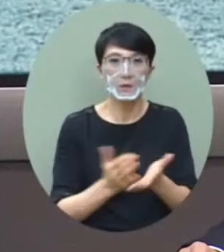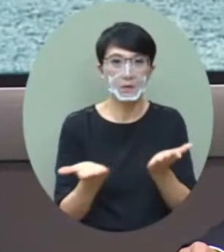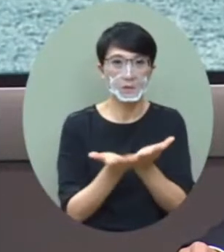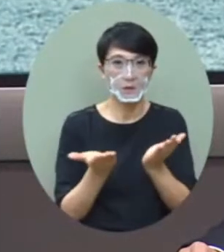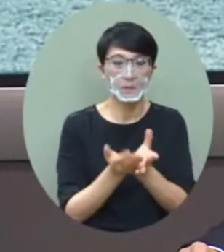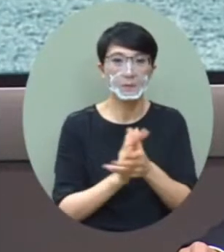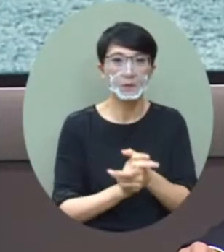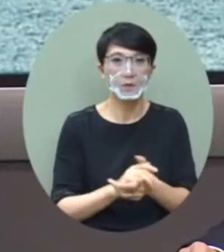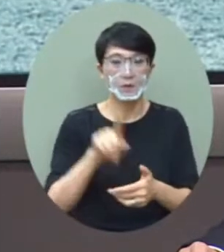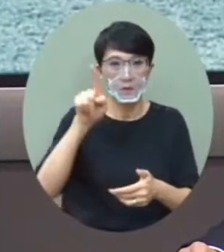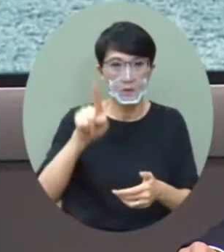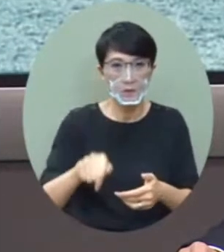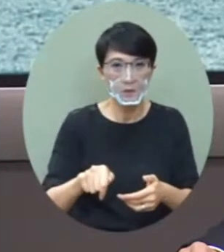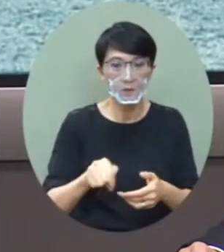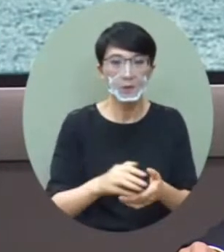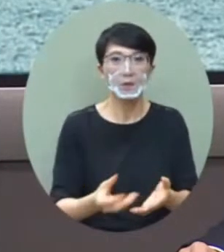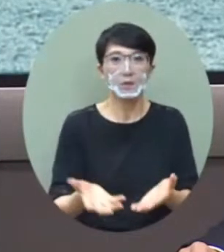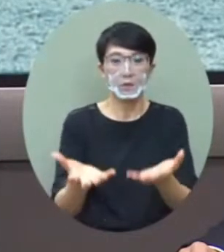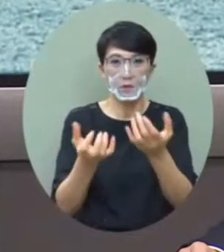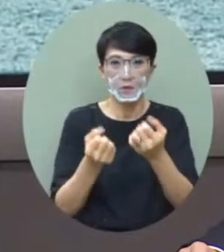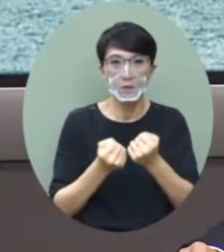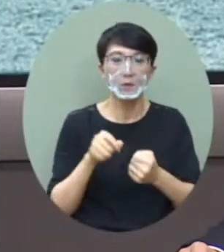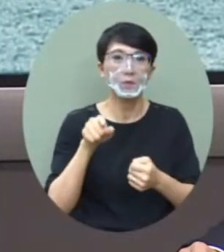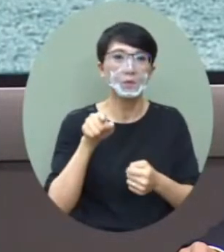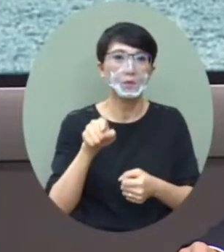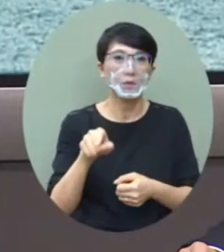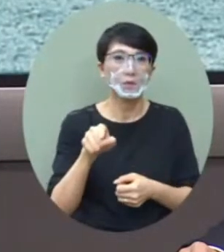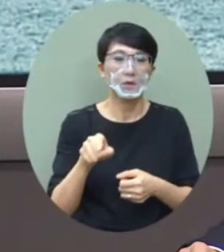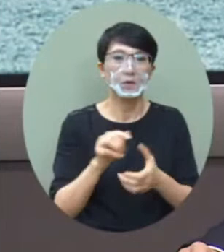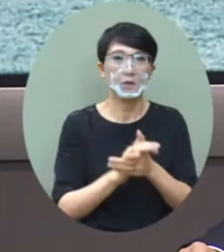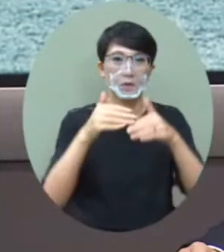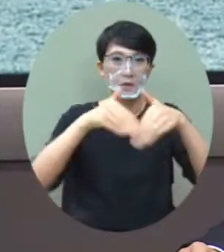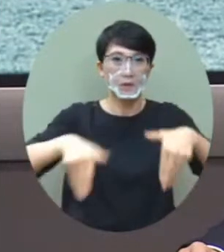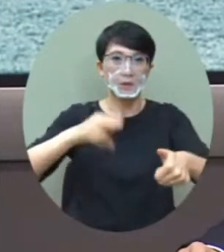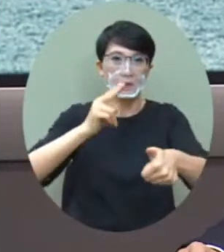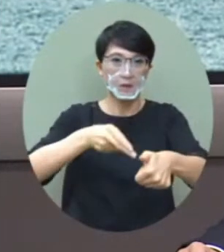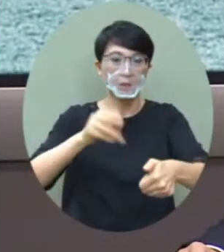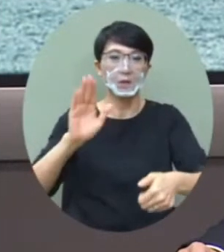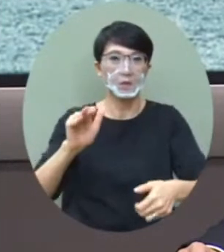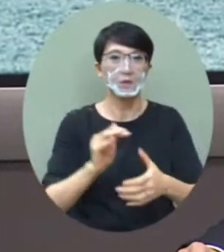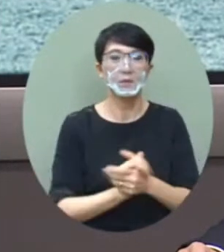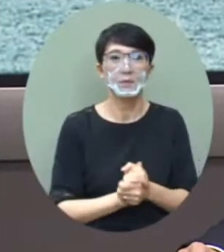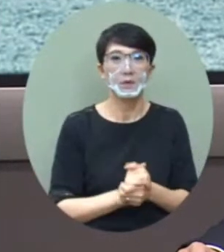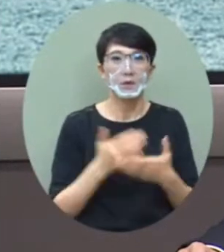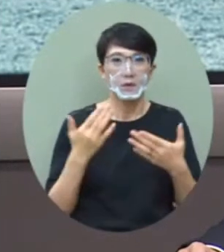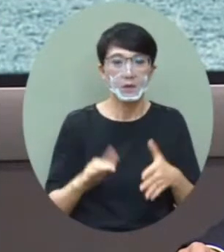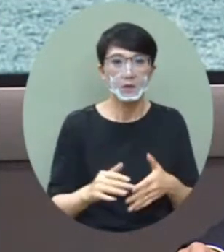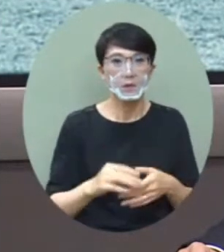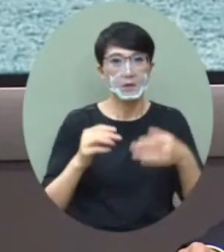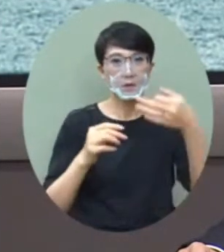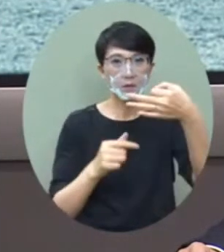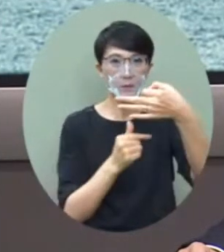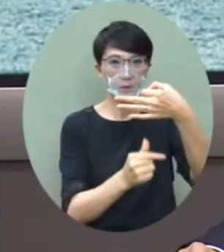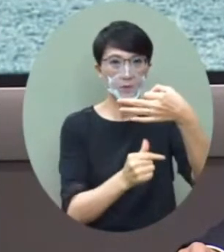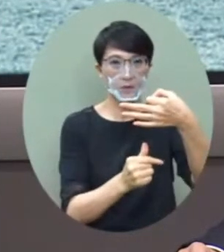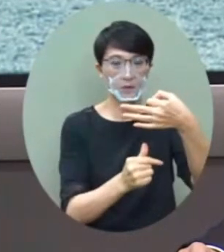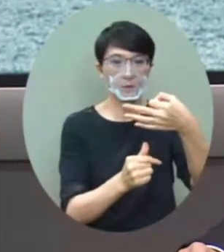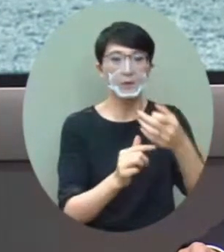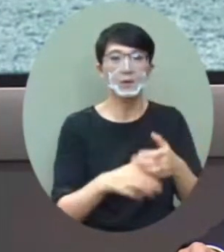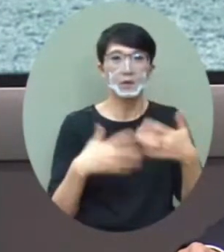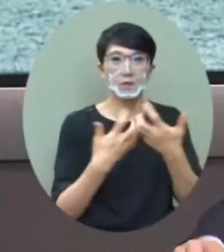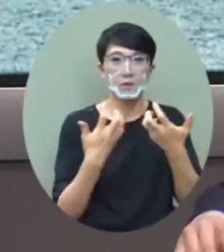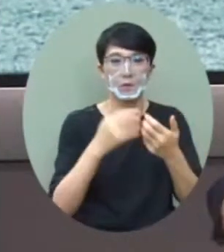provided for uploading of an ID document and the RAT